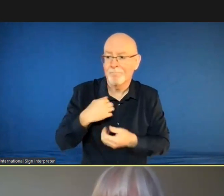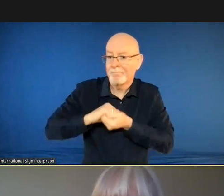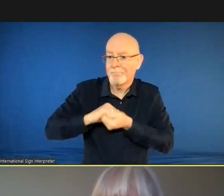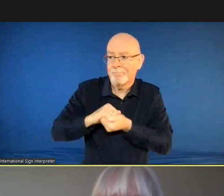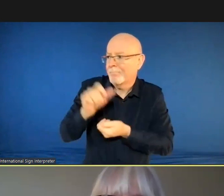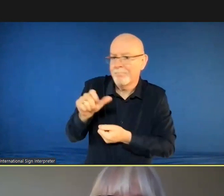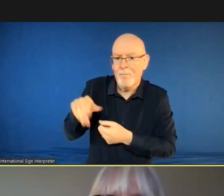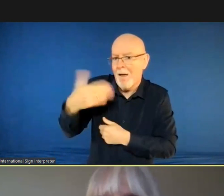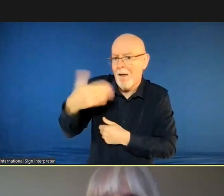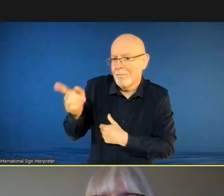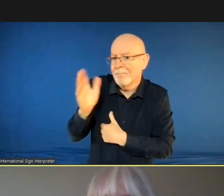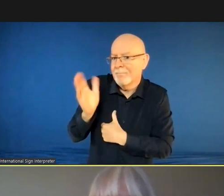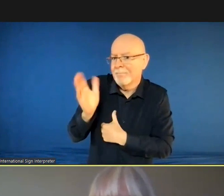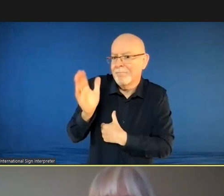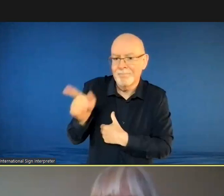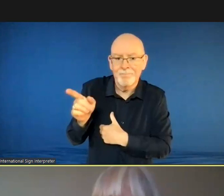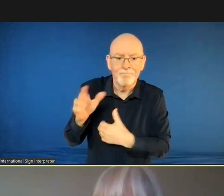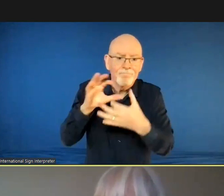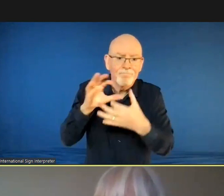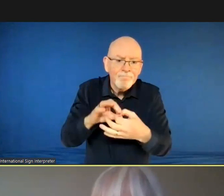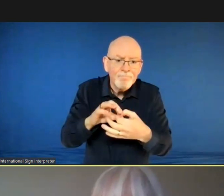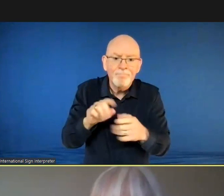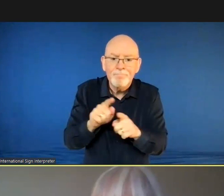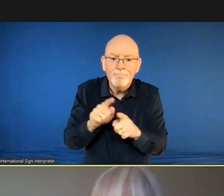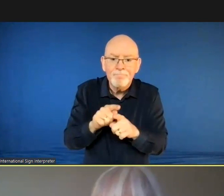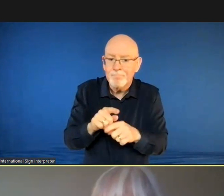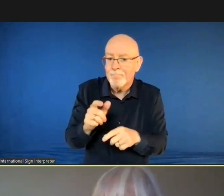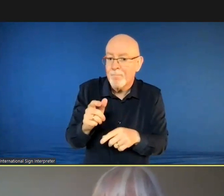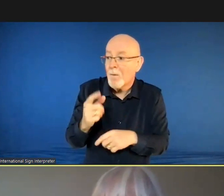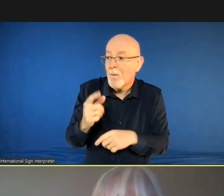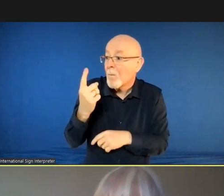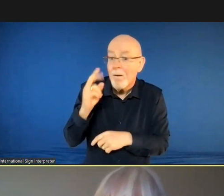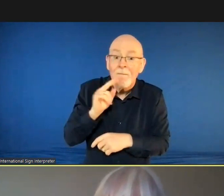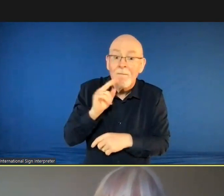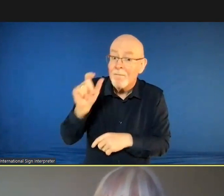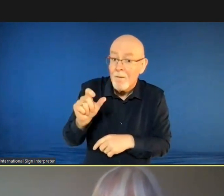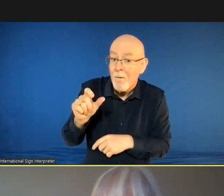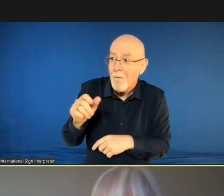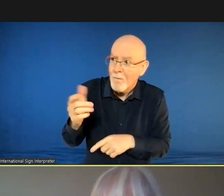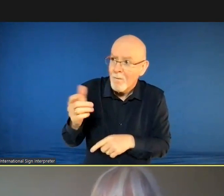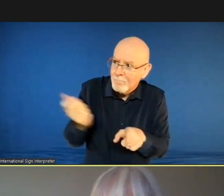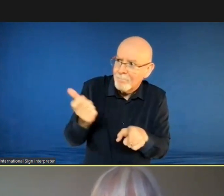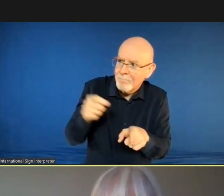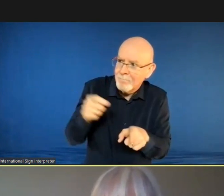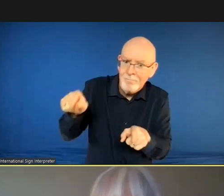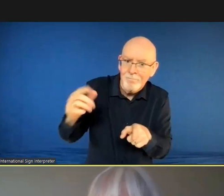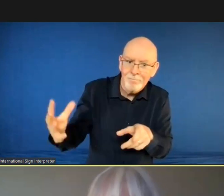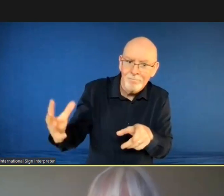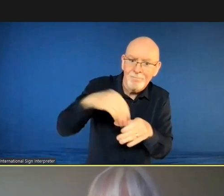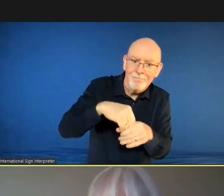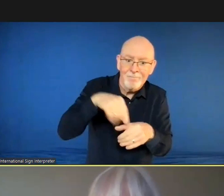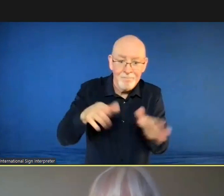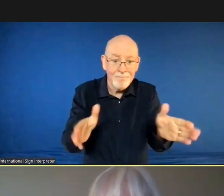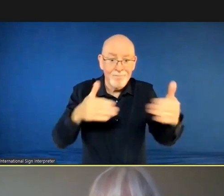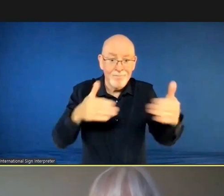deaf, bringing several deaf children together in a classroom. In many deaf children who go to mainstream school may be the